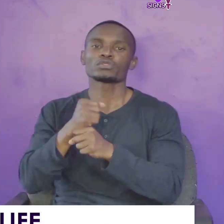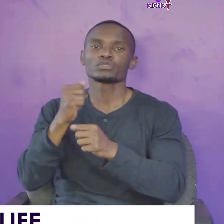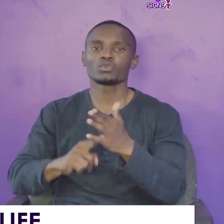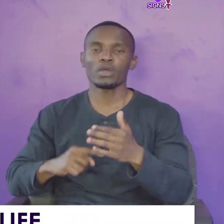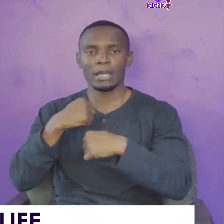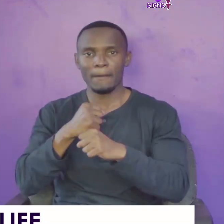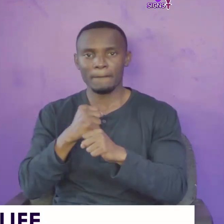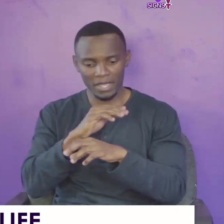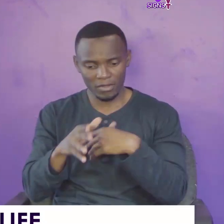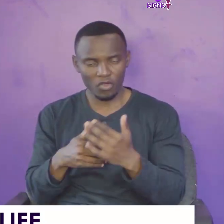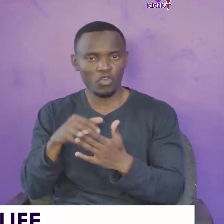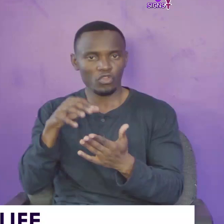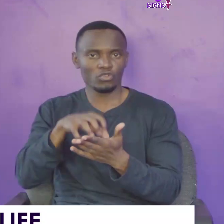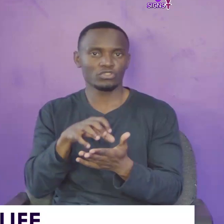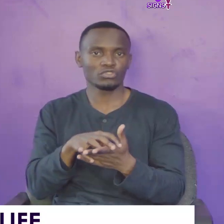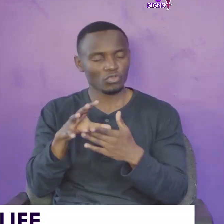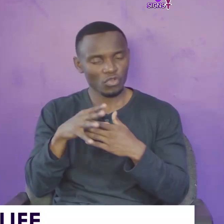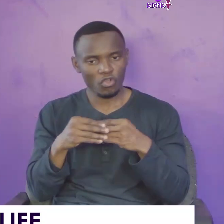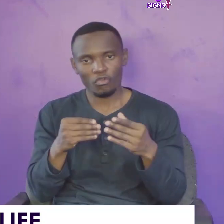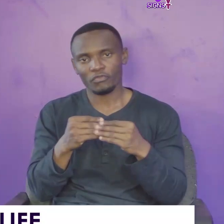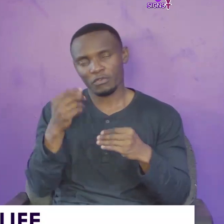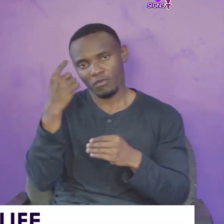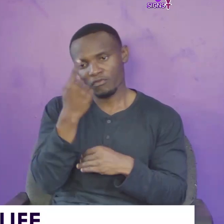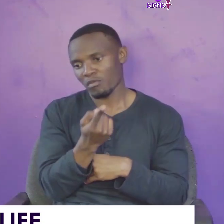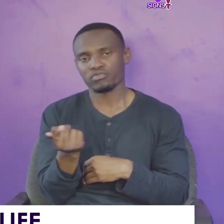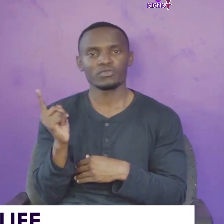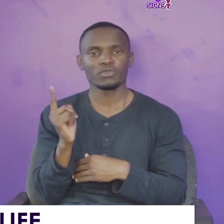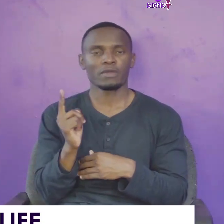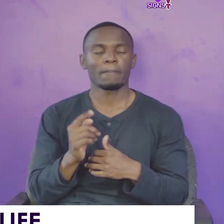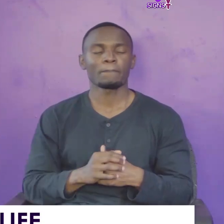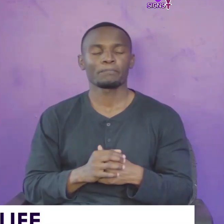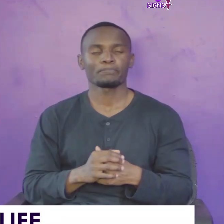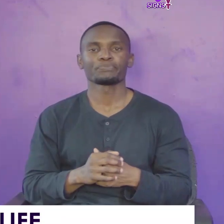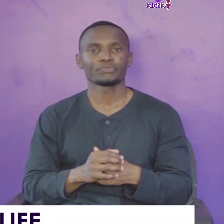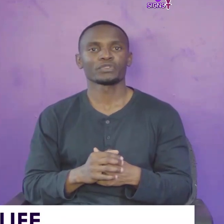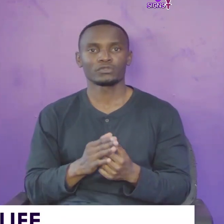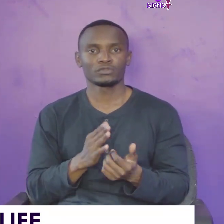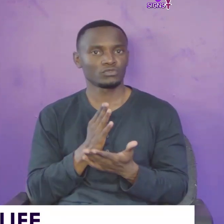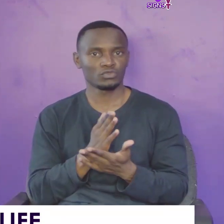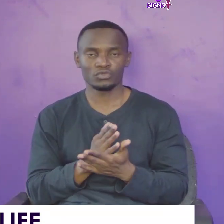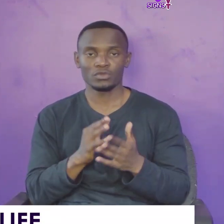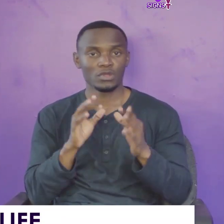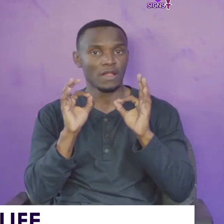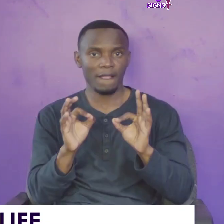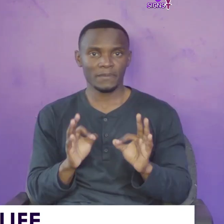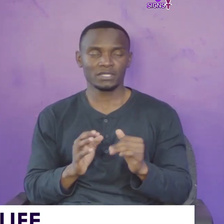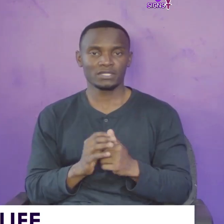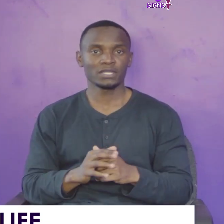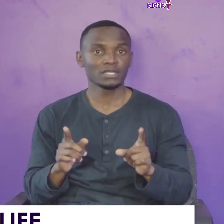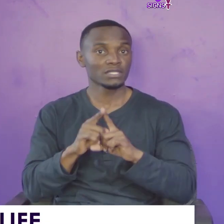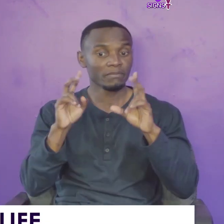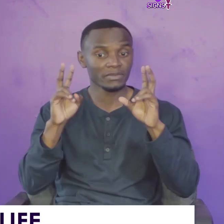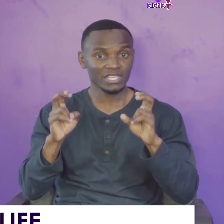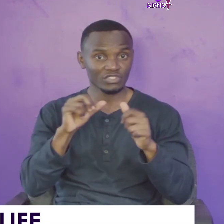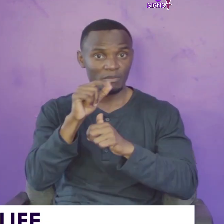all conditions conducive for them as well. Right. Yeah. It's amazing. The issue of honesty and